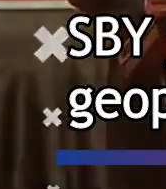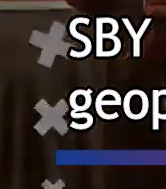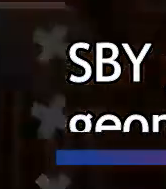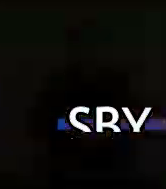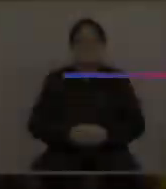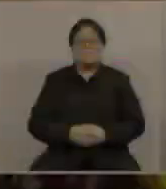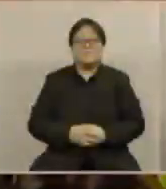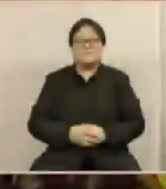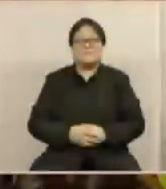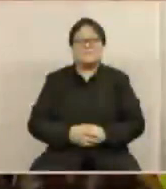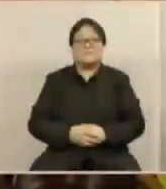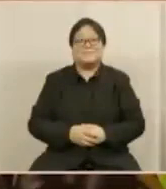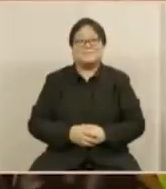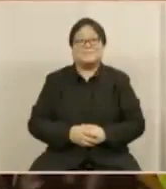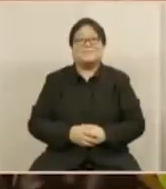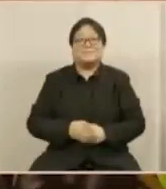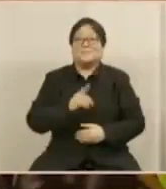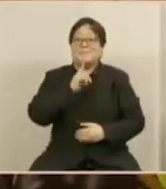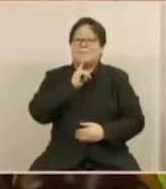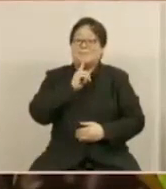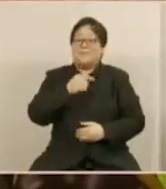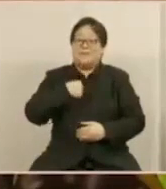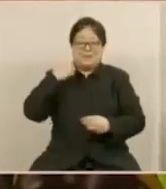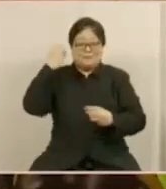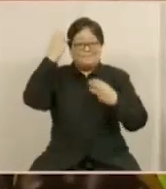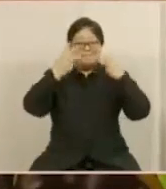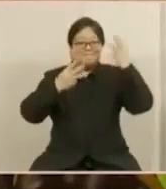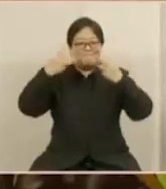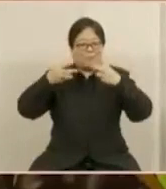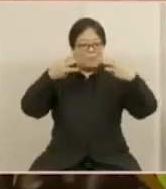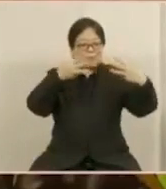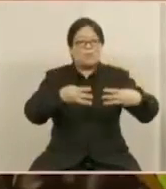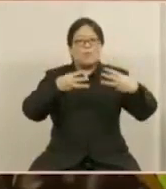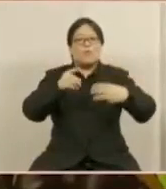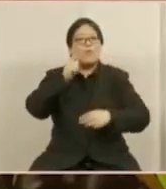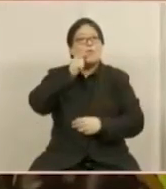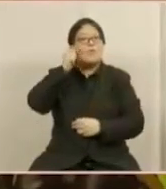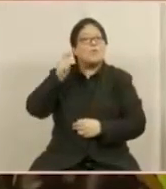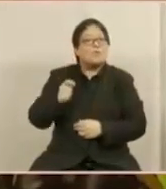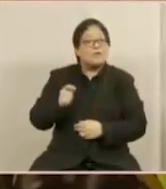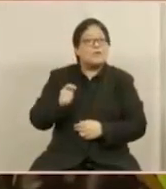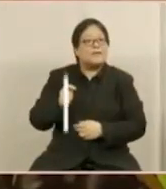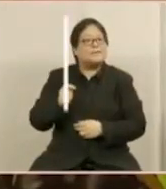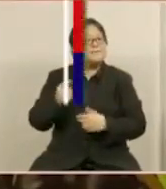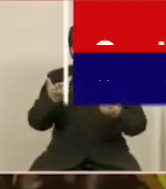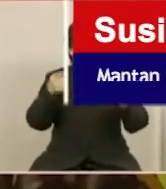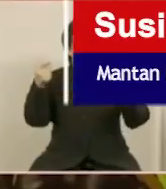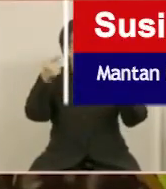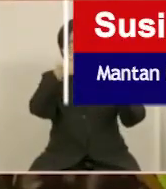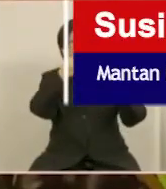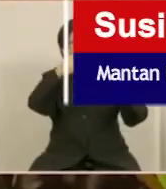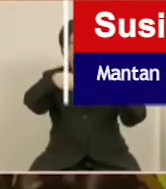I am extremely worried about the Ukraine war and where it is heading